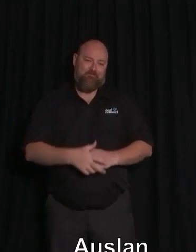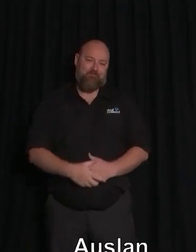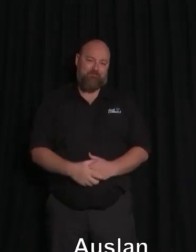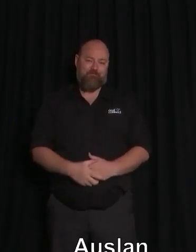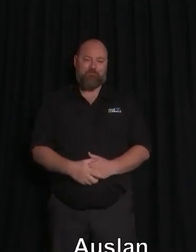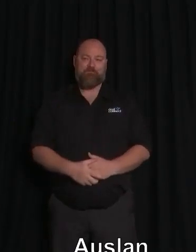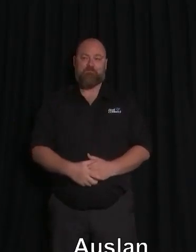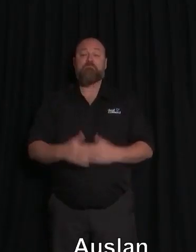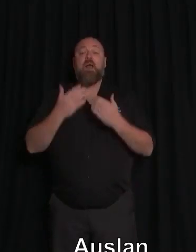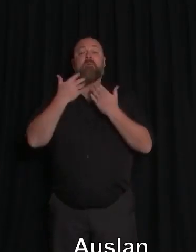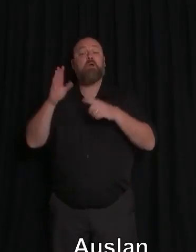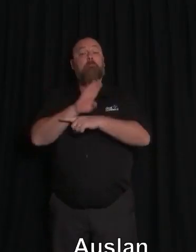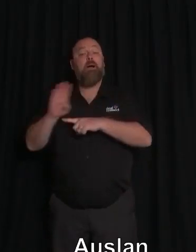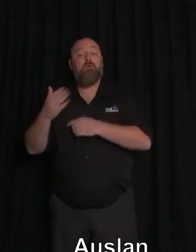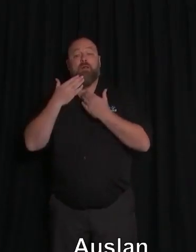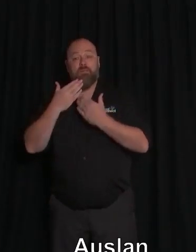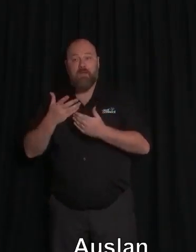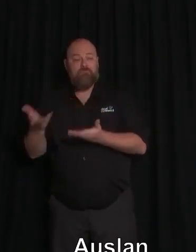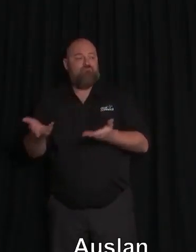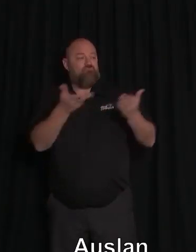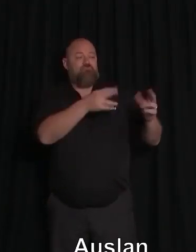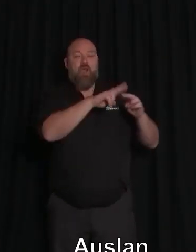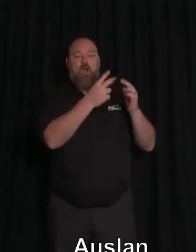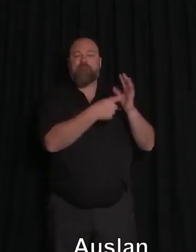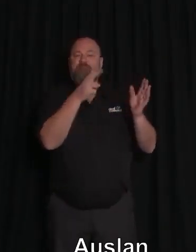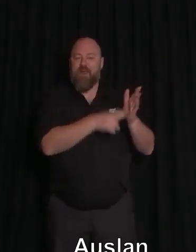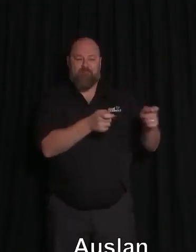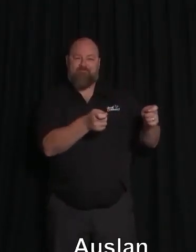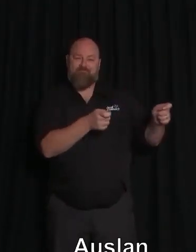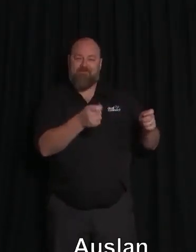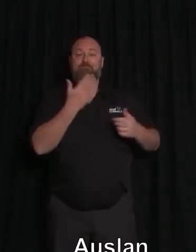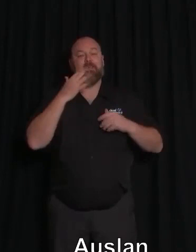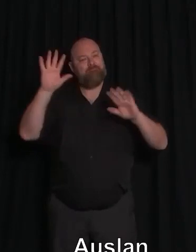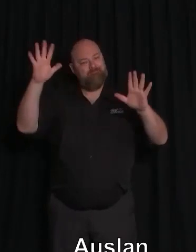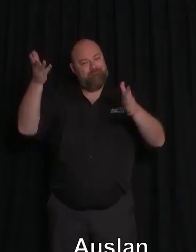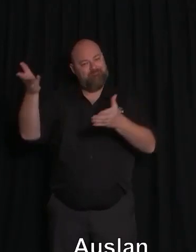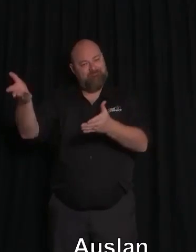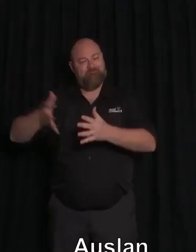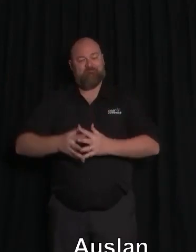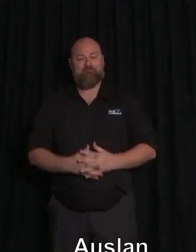Thank you to all of our panelists. I'll hand you back over to Fran. Please give them a round of applause.